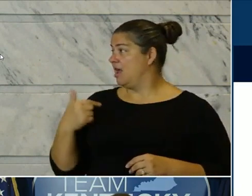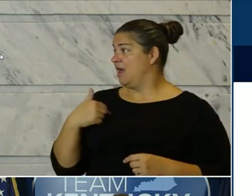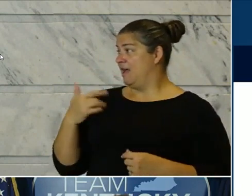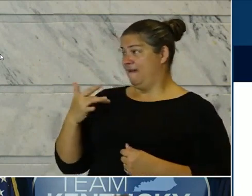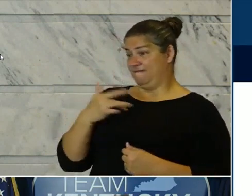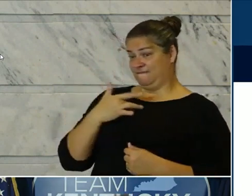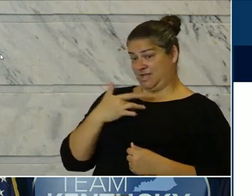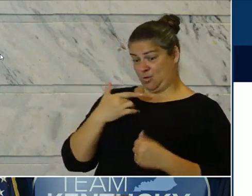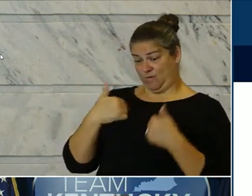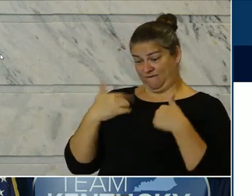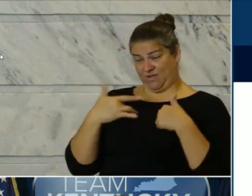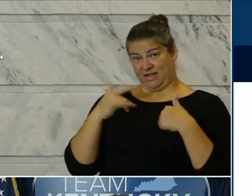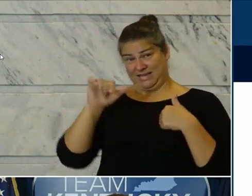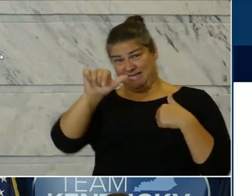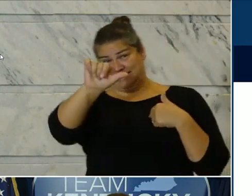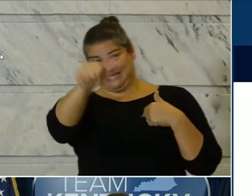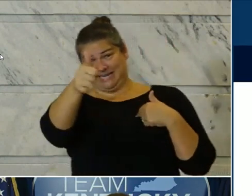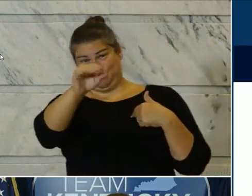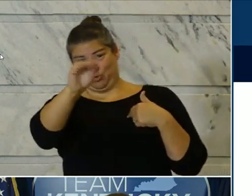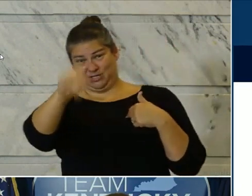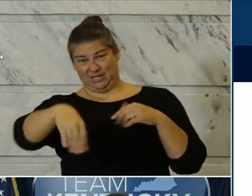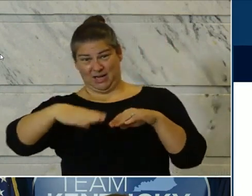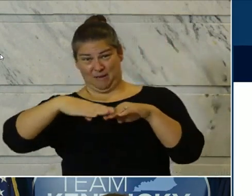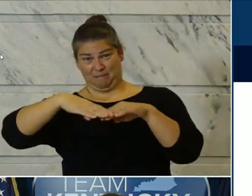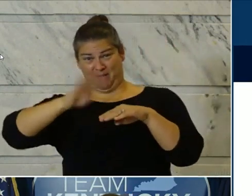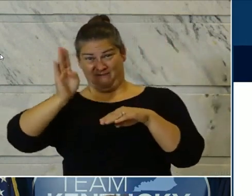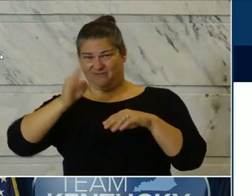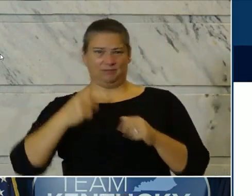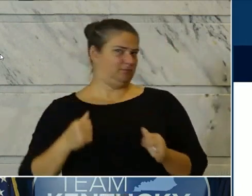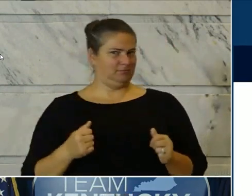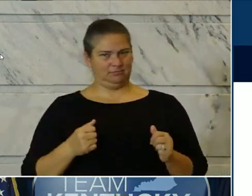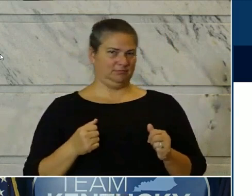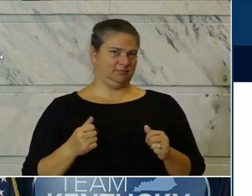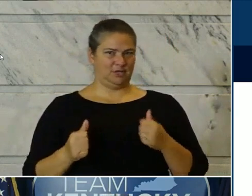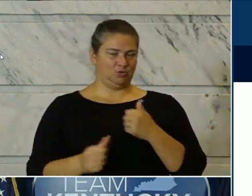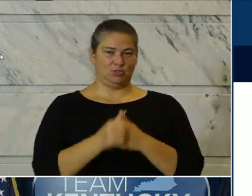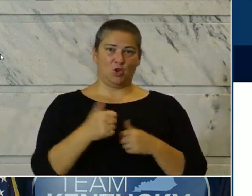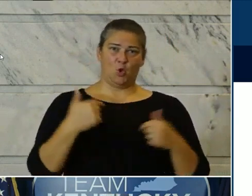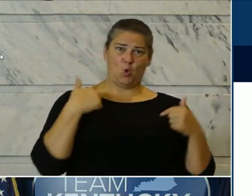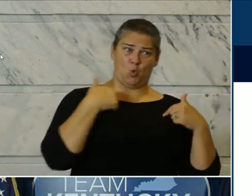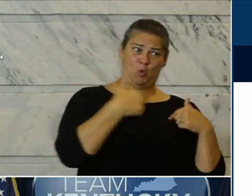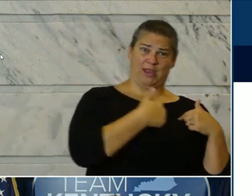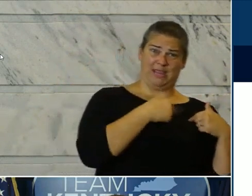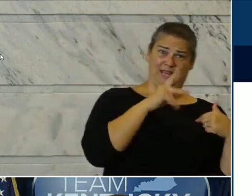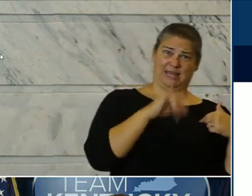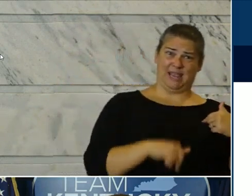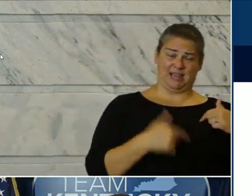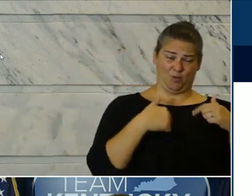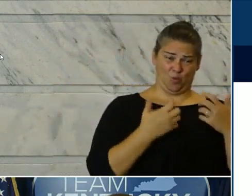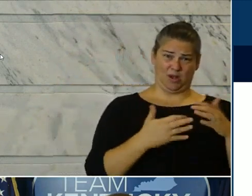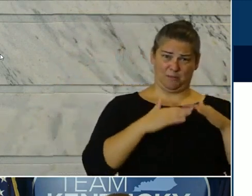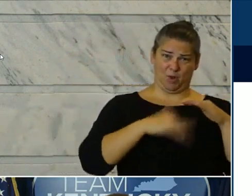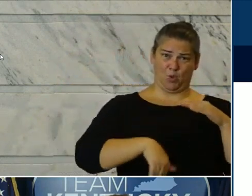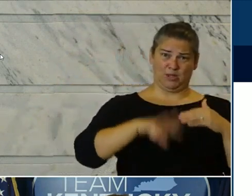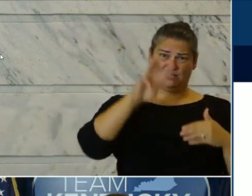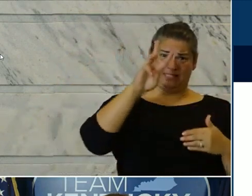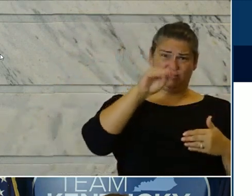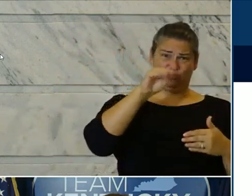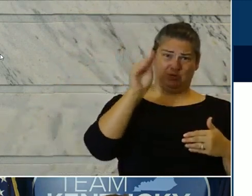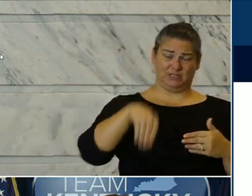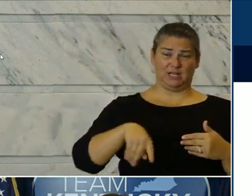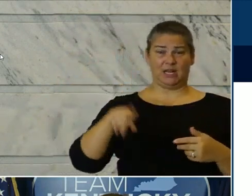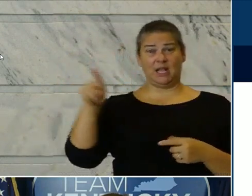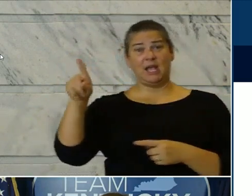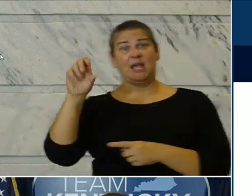higher is dangerous. We try to stay below 6%. But South Dakota right now, with over a quarter